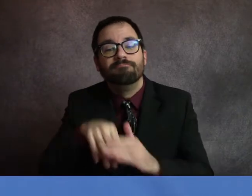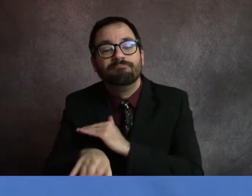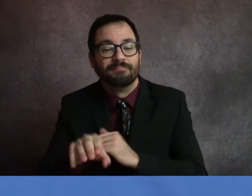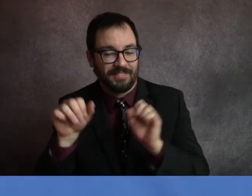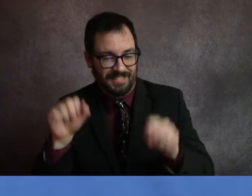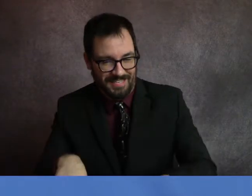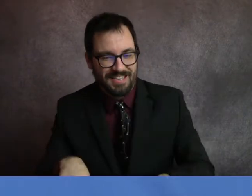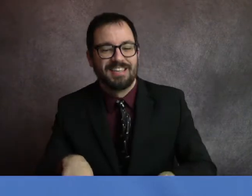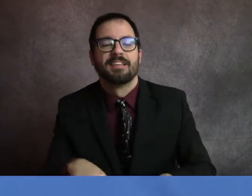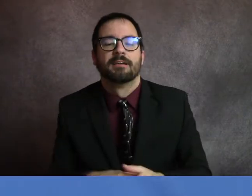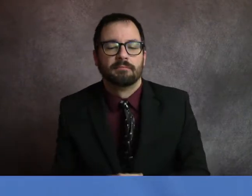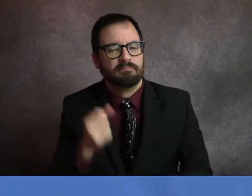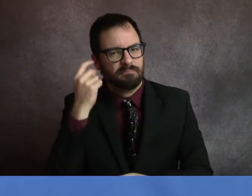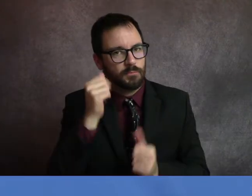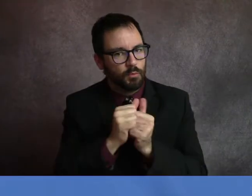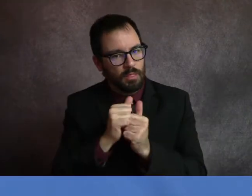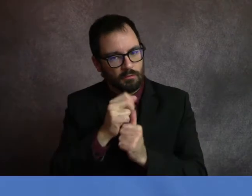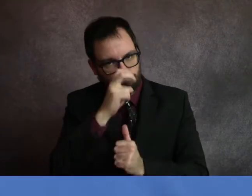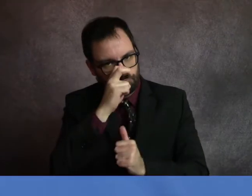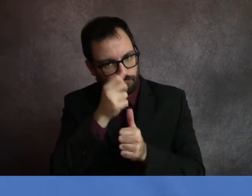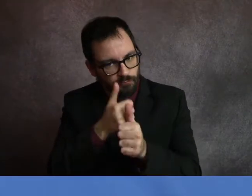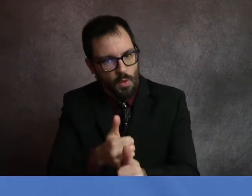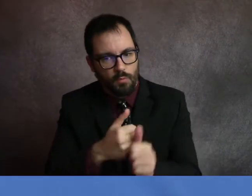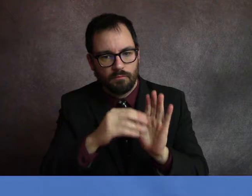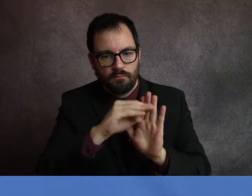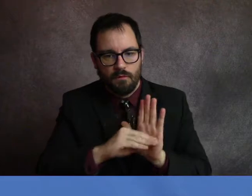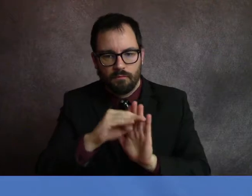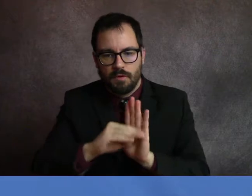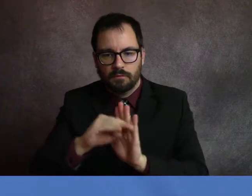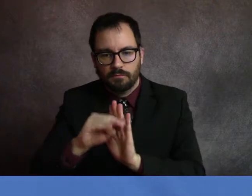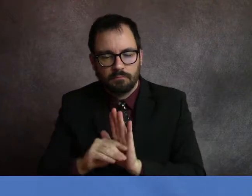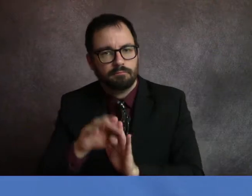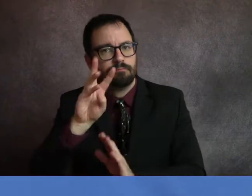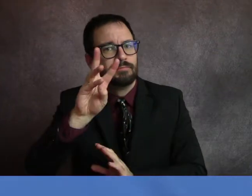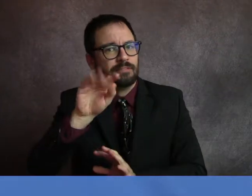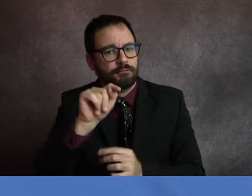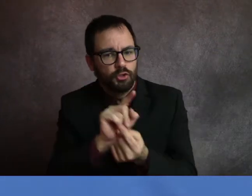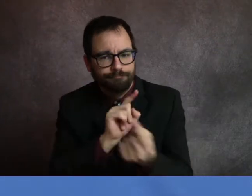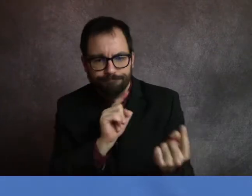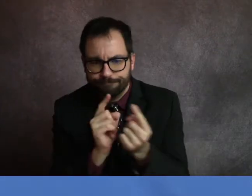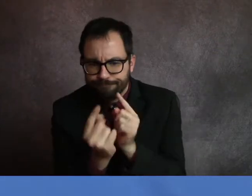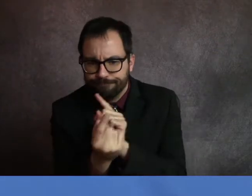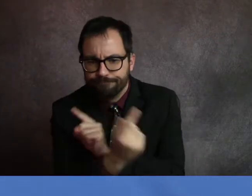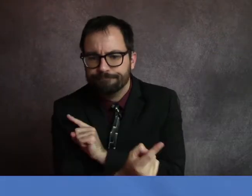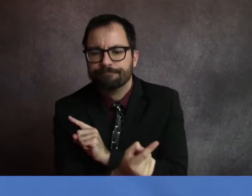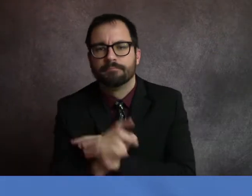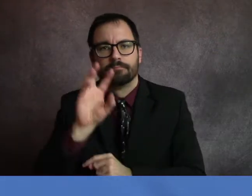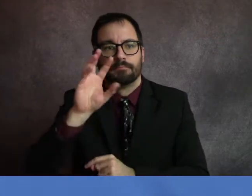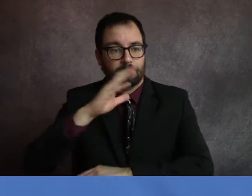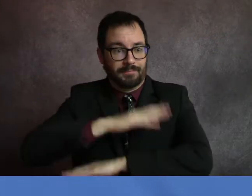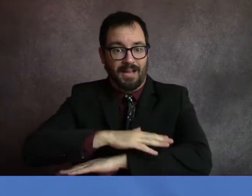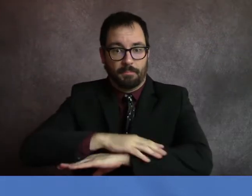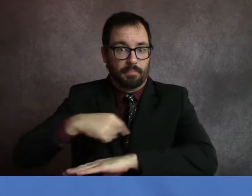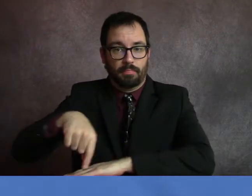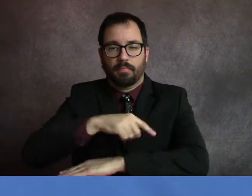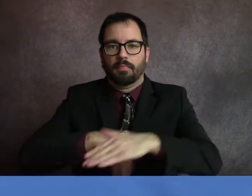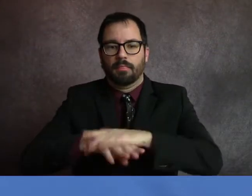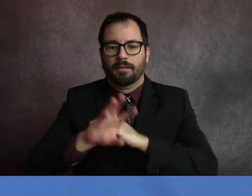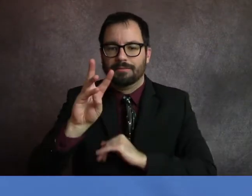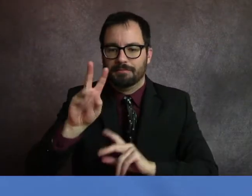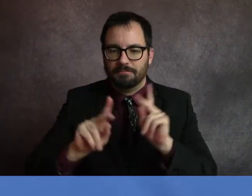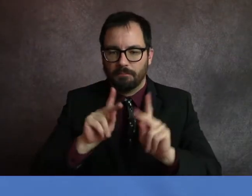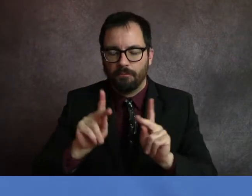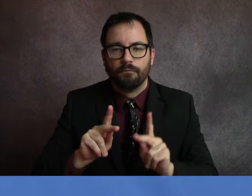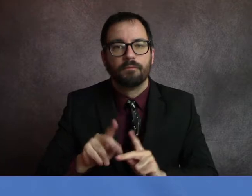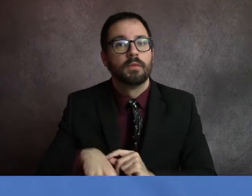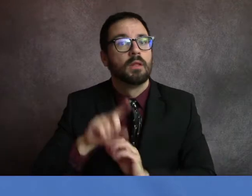6-foot spacing, 6 people per table, 90 minutes time limits, and 9:30 closing